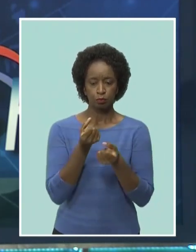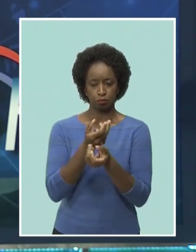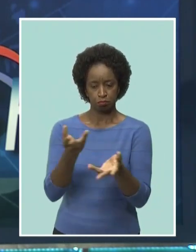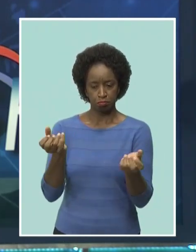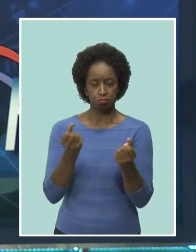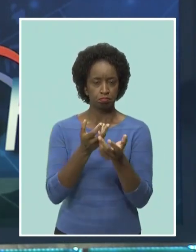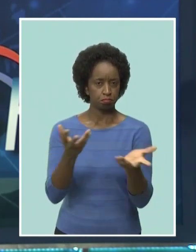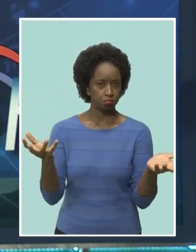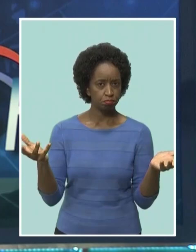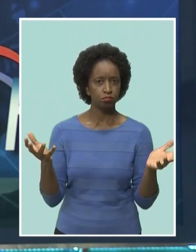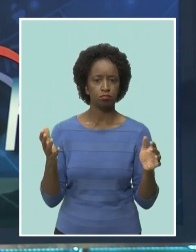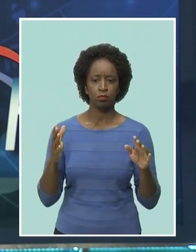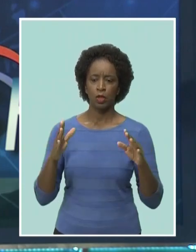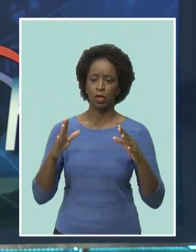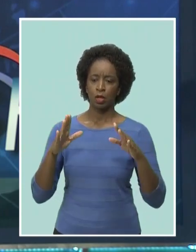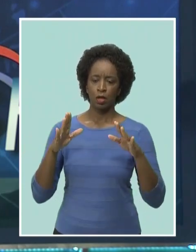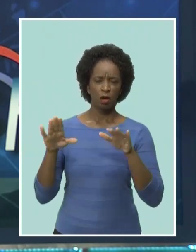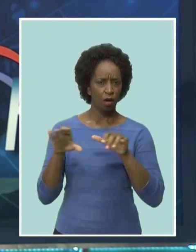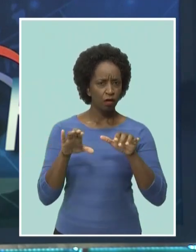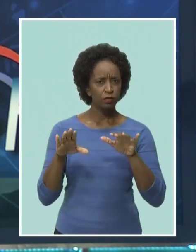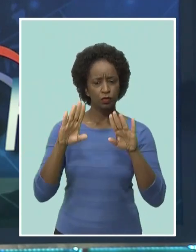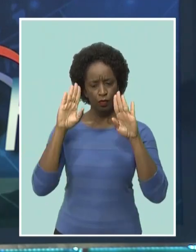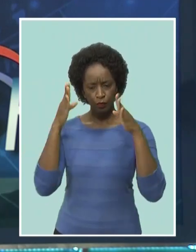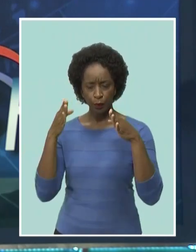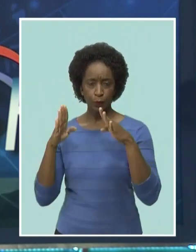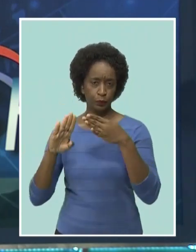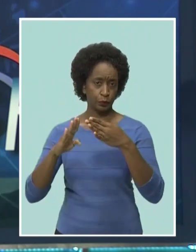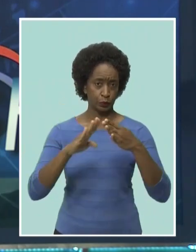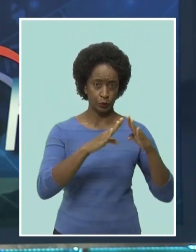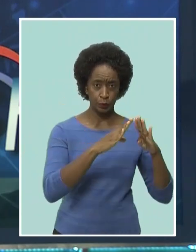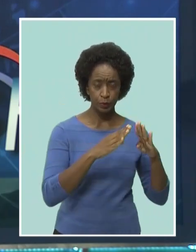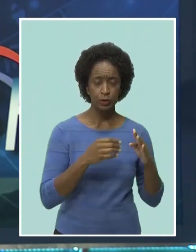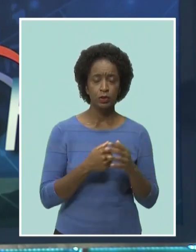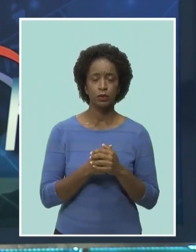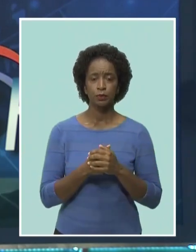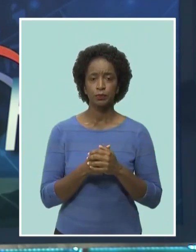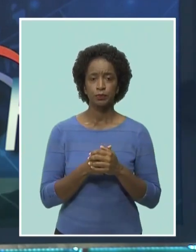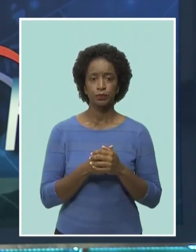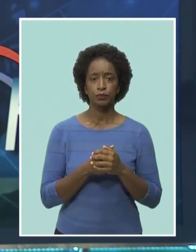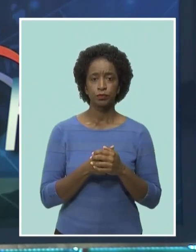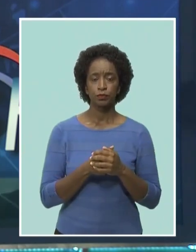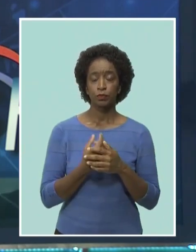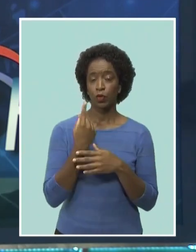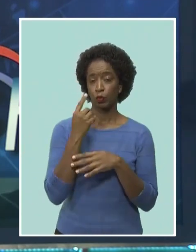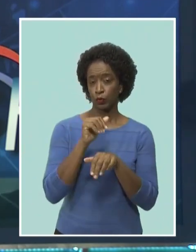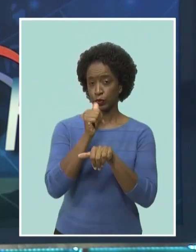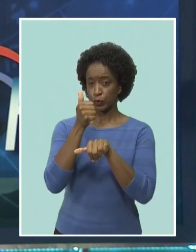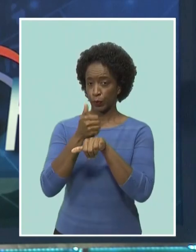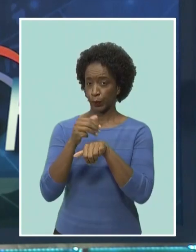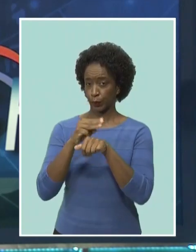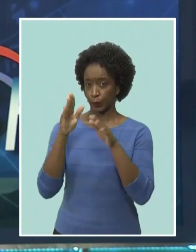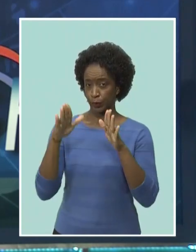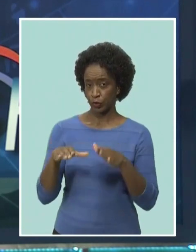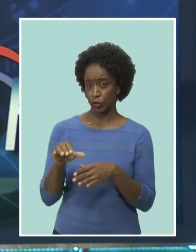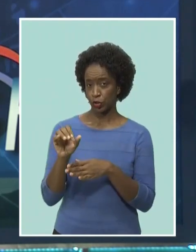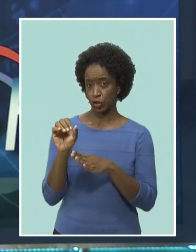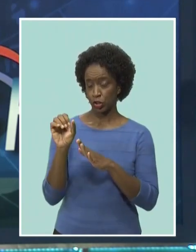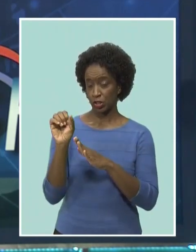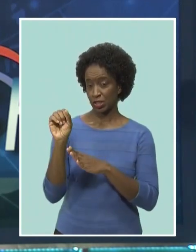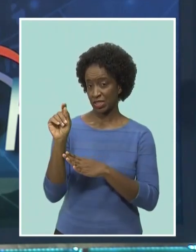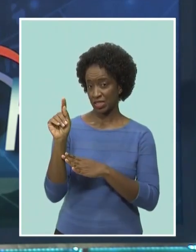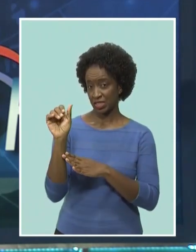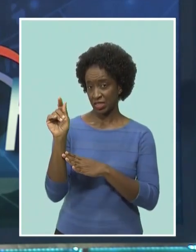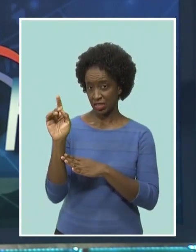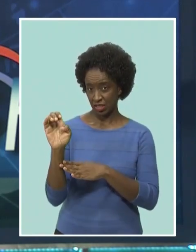the crime situation in Barbados. This from the newly appointed Minister of State in the Office of the Attorney General with responsibility for